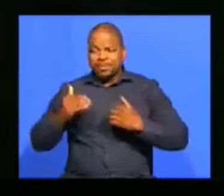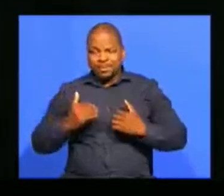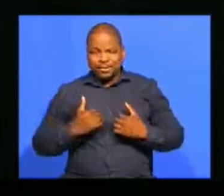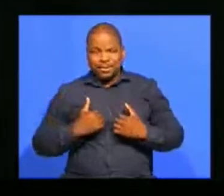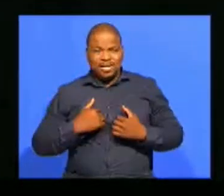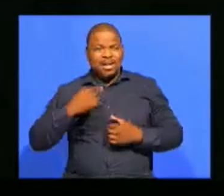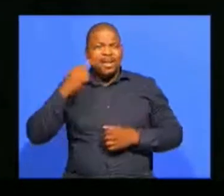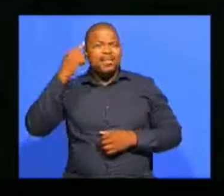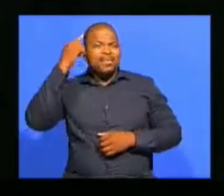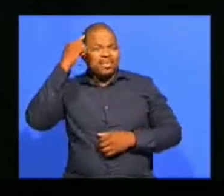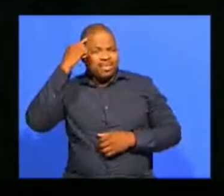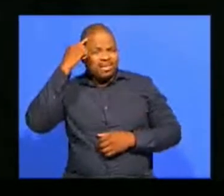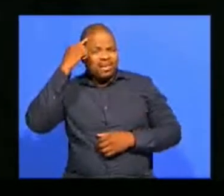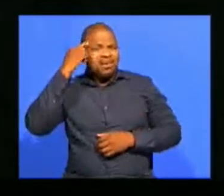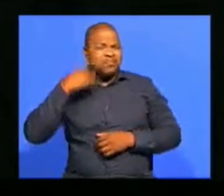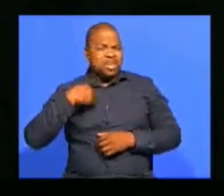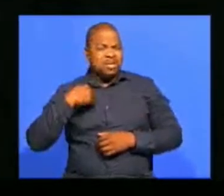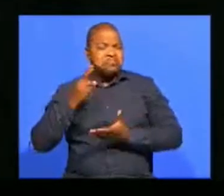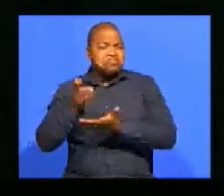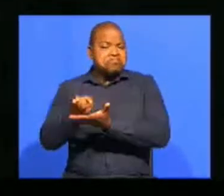I had to think of a response.